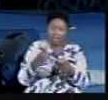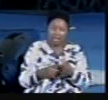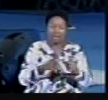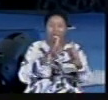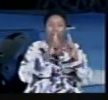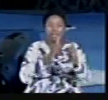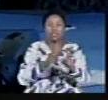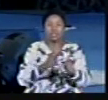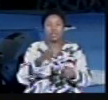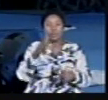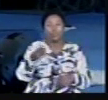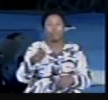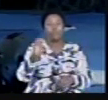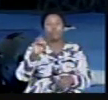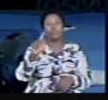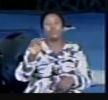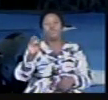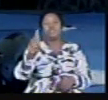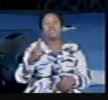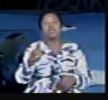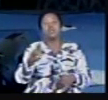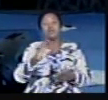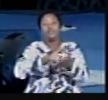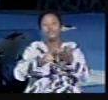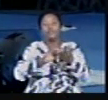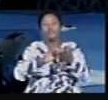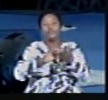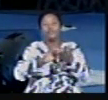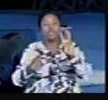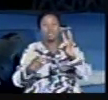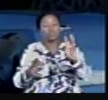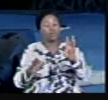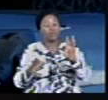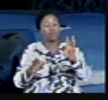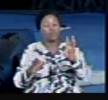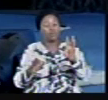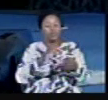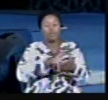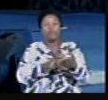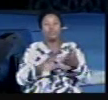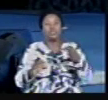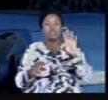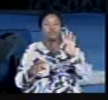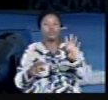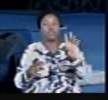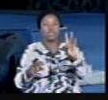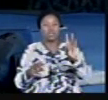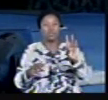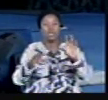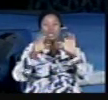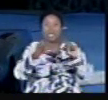verse 47, can any man forbid water